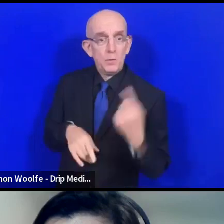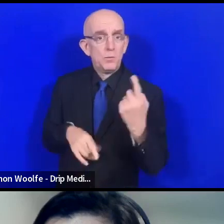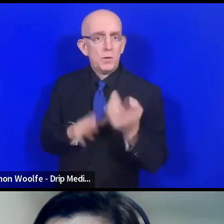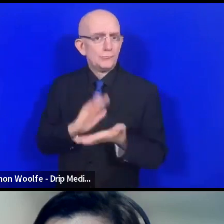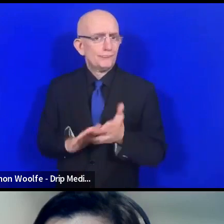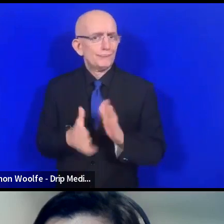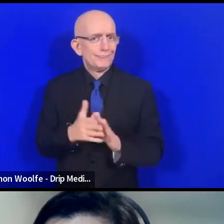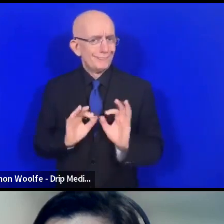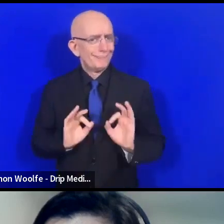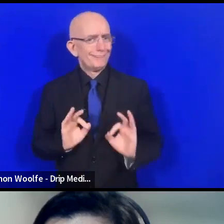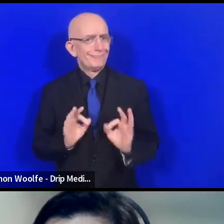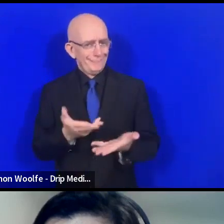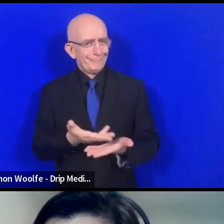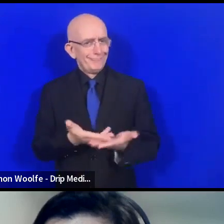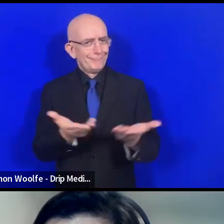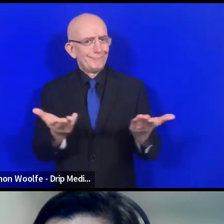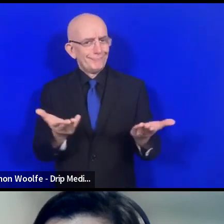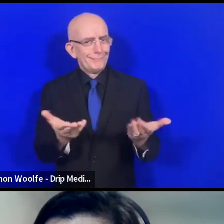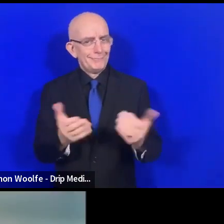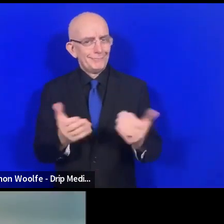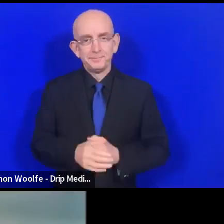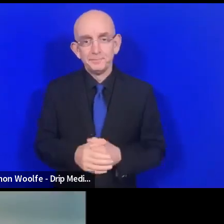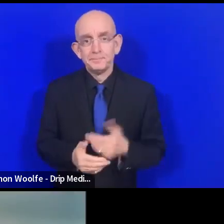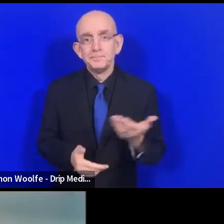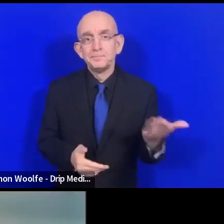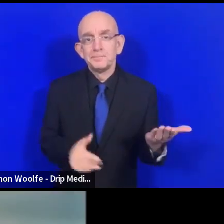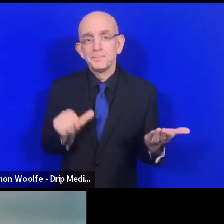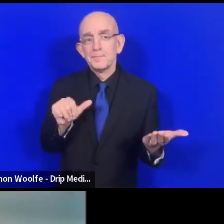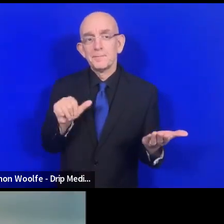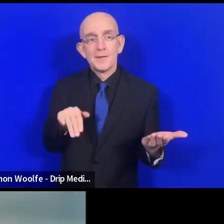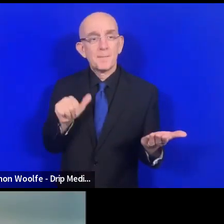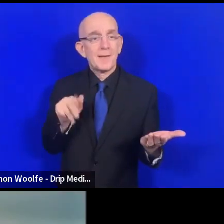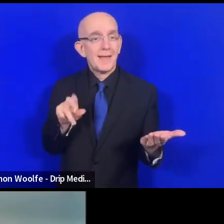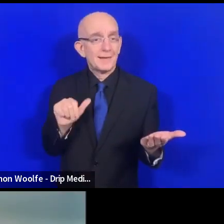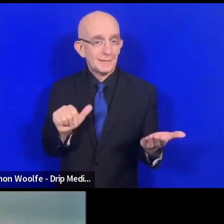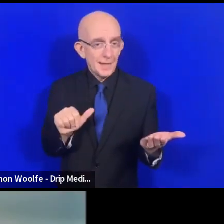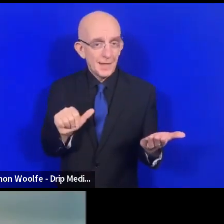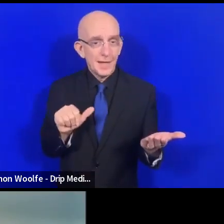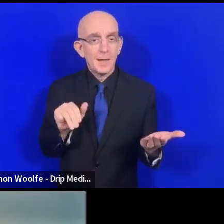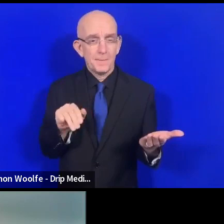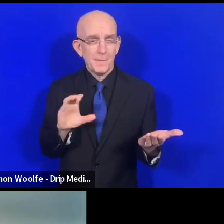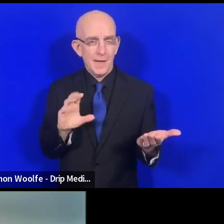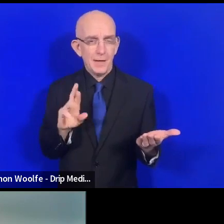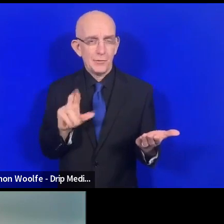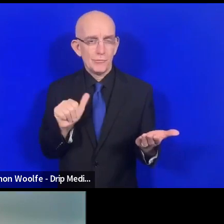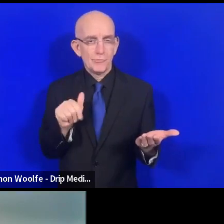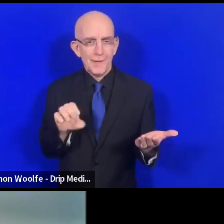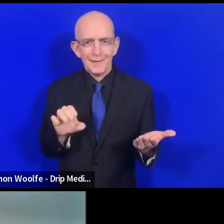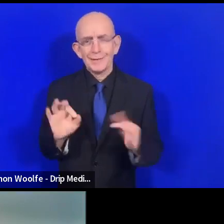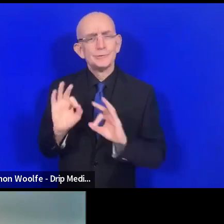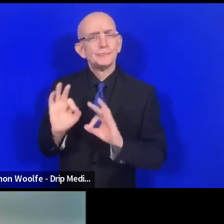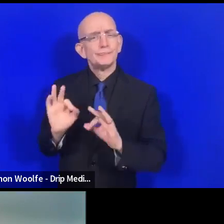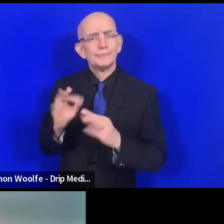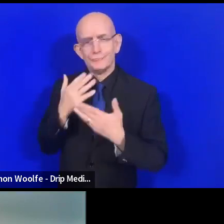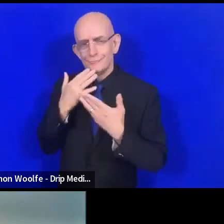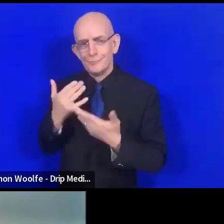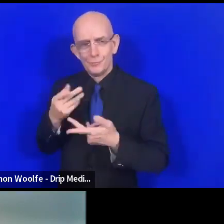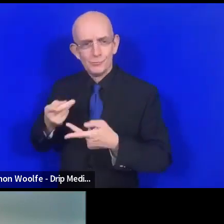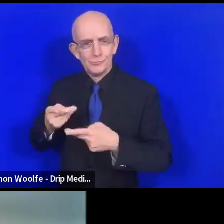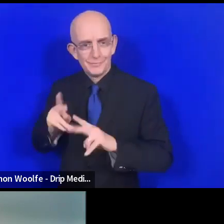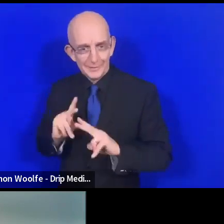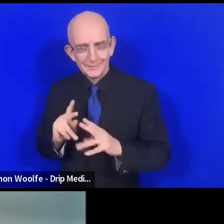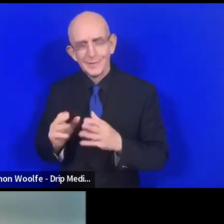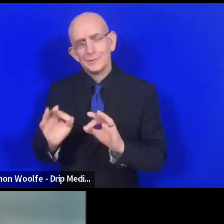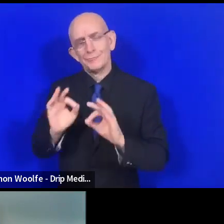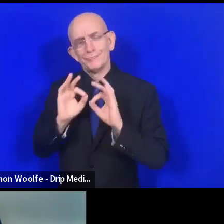Great answer, Gretchen, and thanks so much for that excellent question as well, Alana. There was a question in the chat as